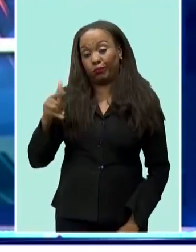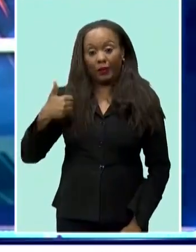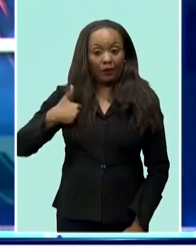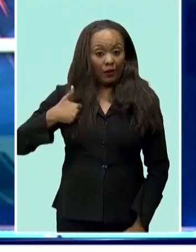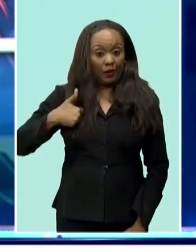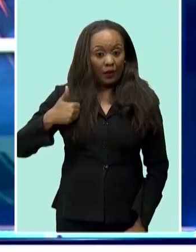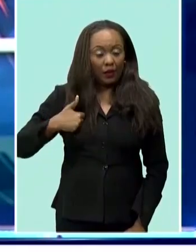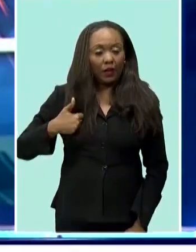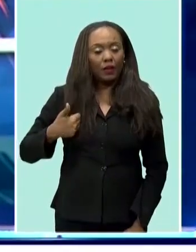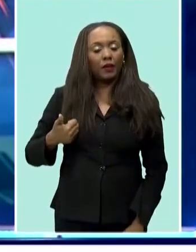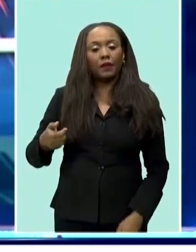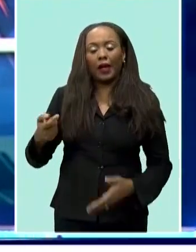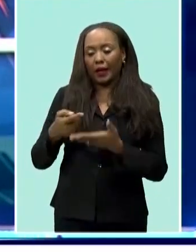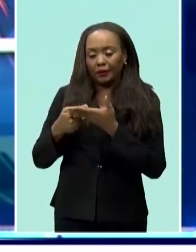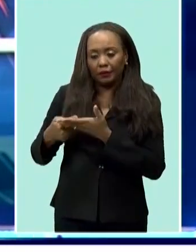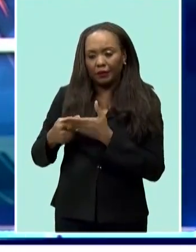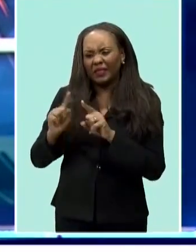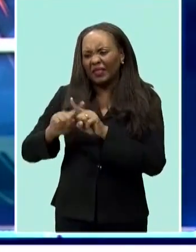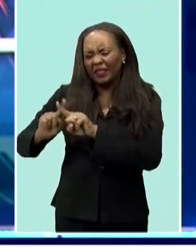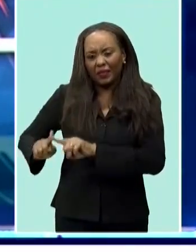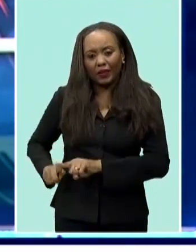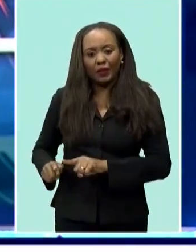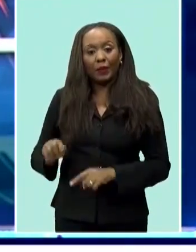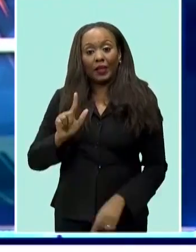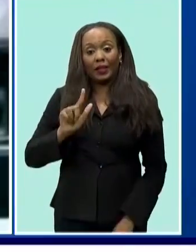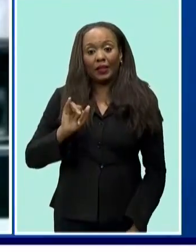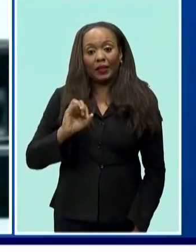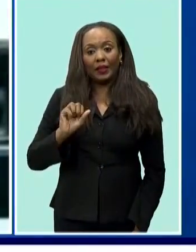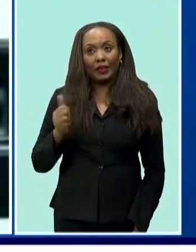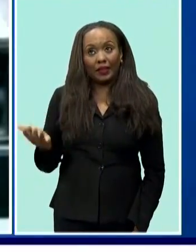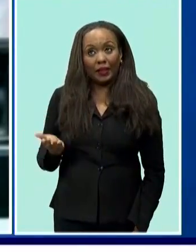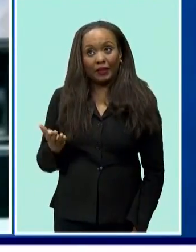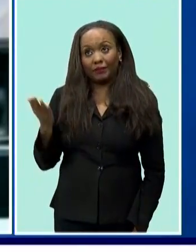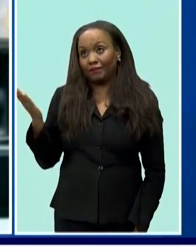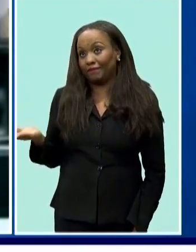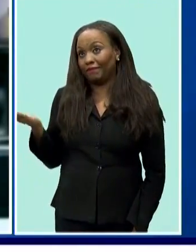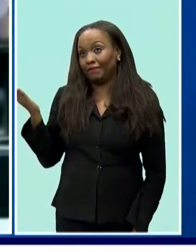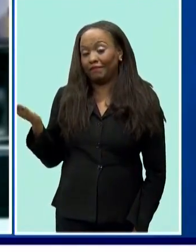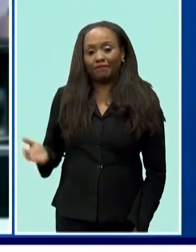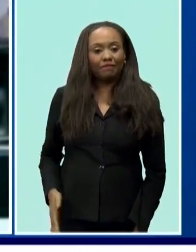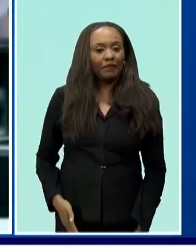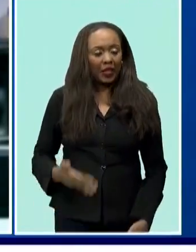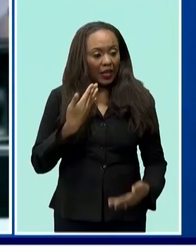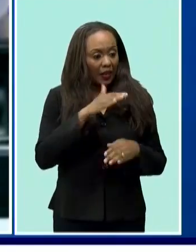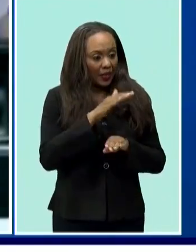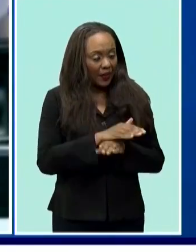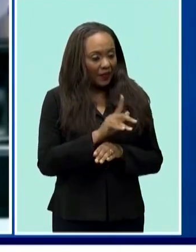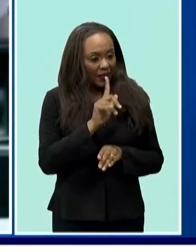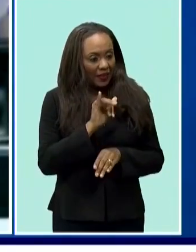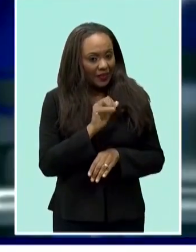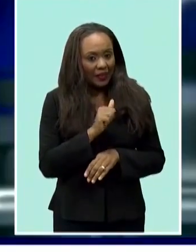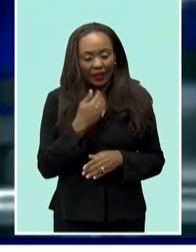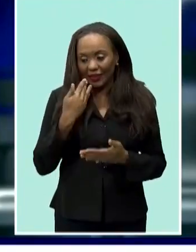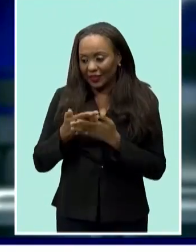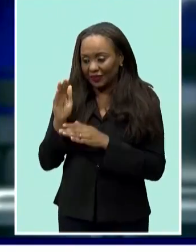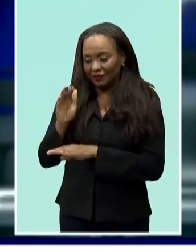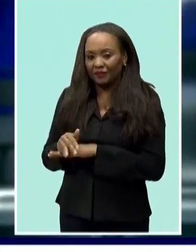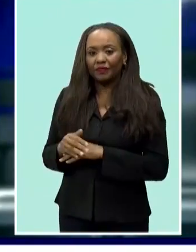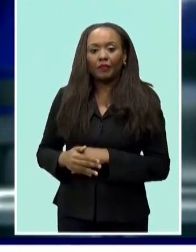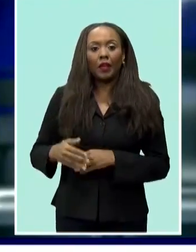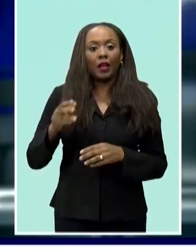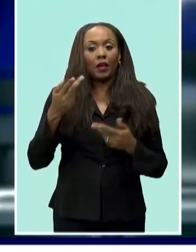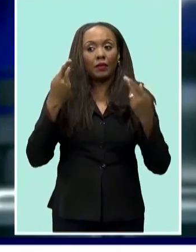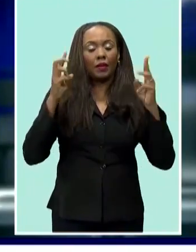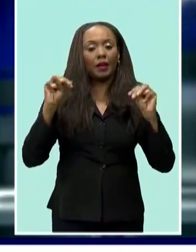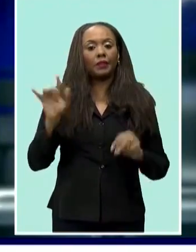number of initiatives. Our Lisa Broom joins us now with that story. Good evening, Lisa. Good evening, Lisa. That's right. And the Prime Minister is in Canada at